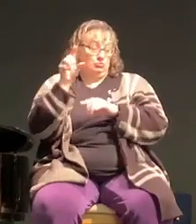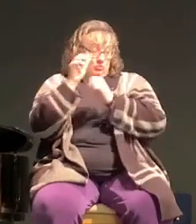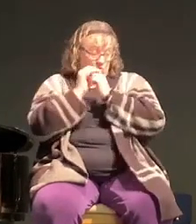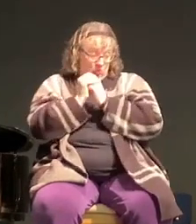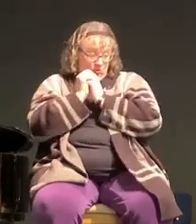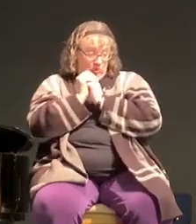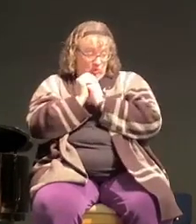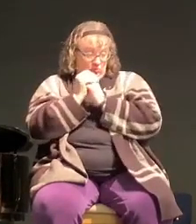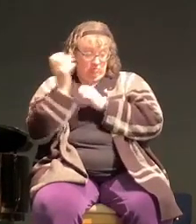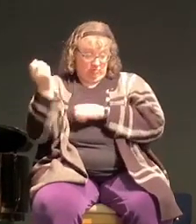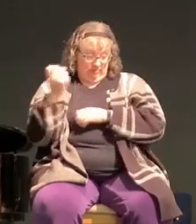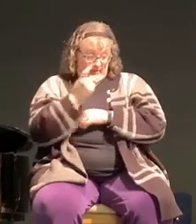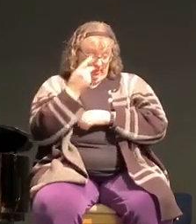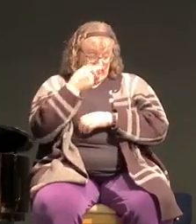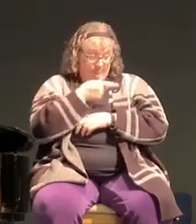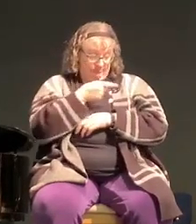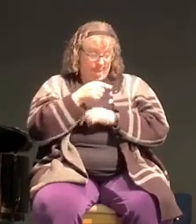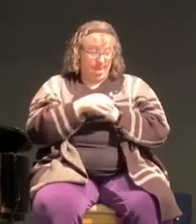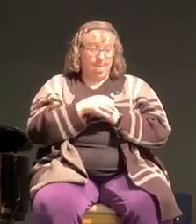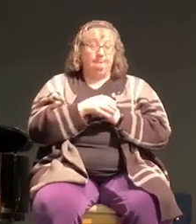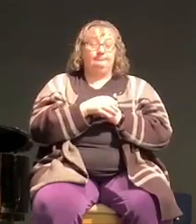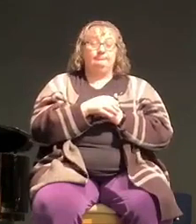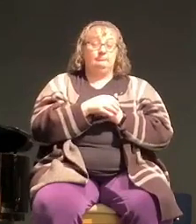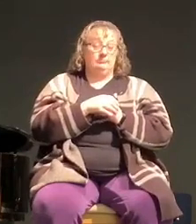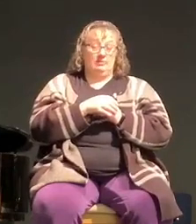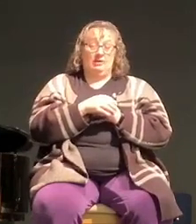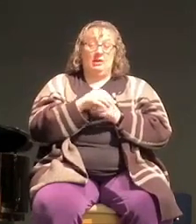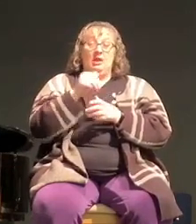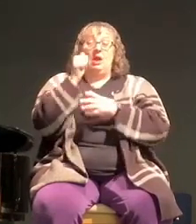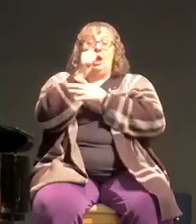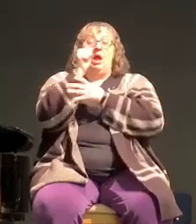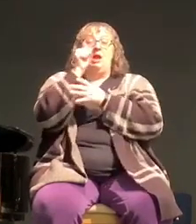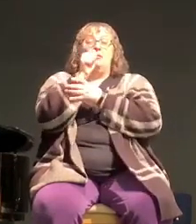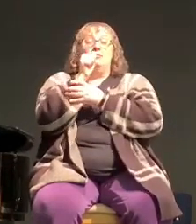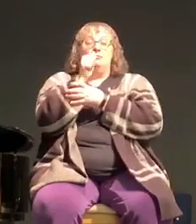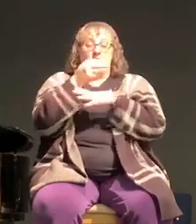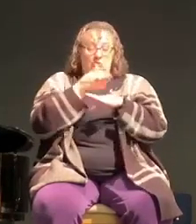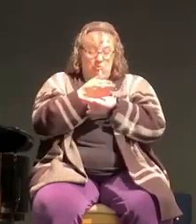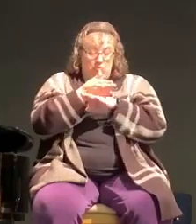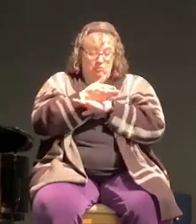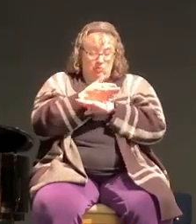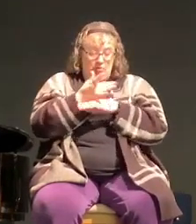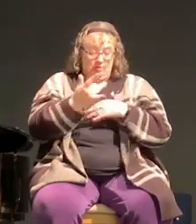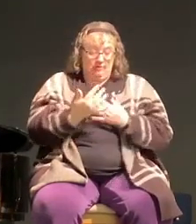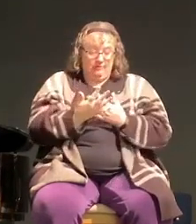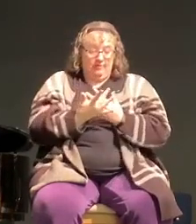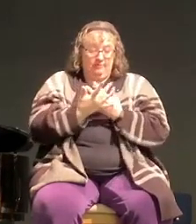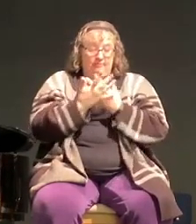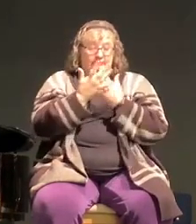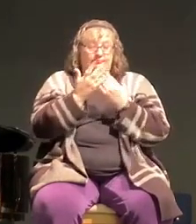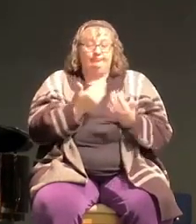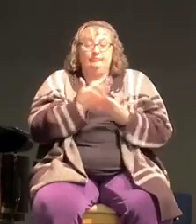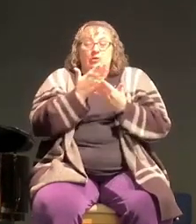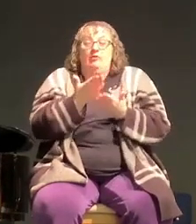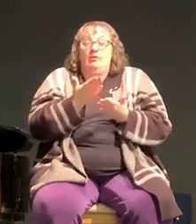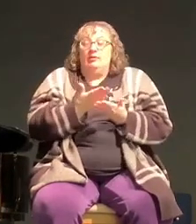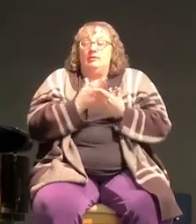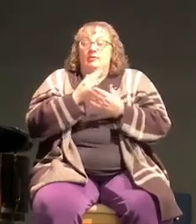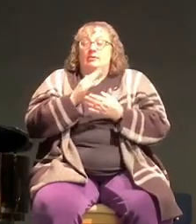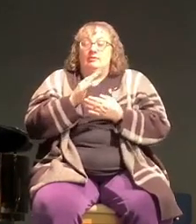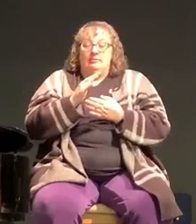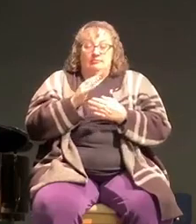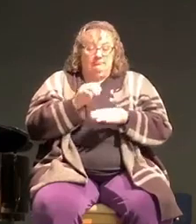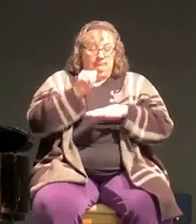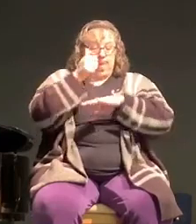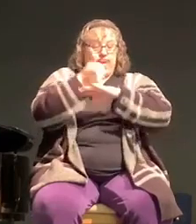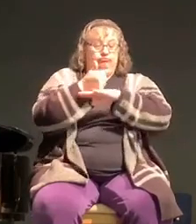worship and then we will come back to you." Abraham took the wood for the burnt offering and placed it on his son